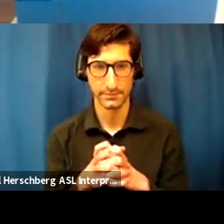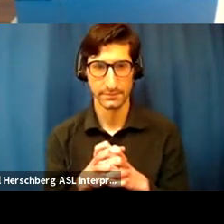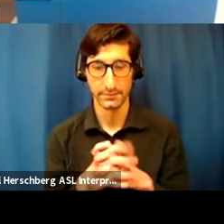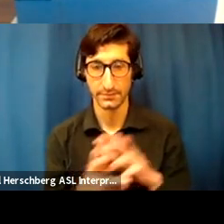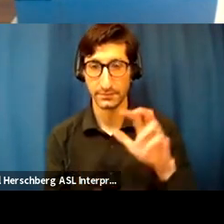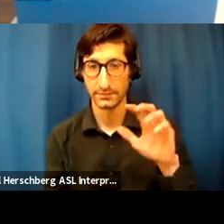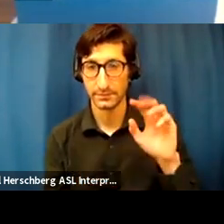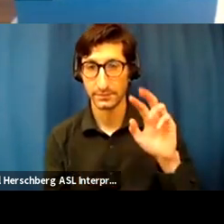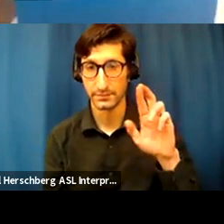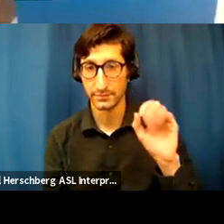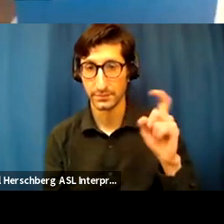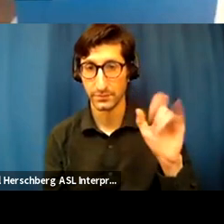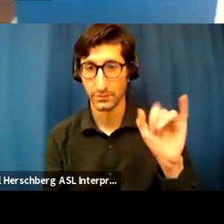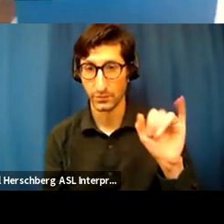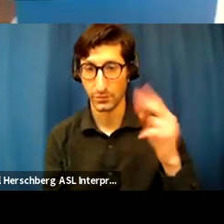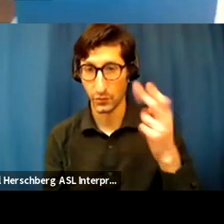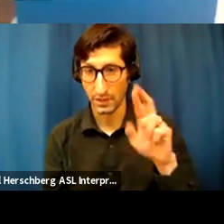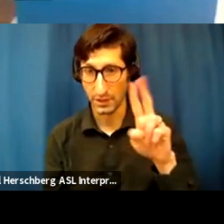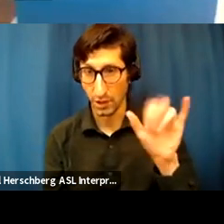Ms. Harvey?